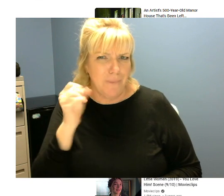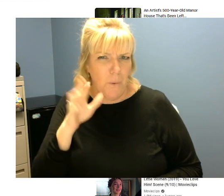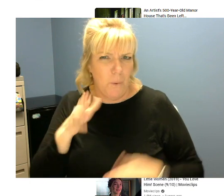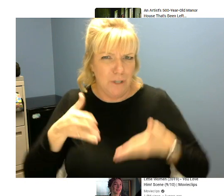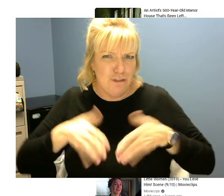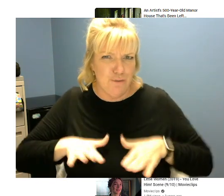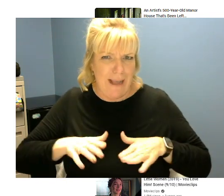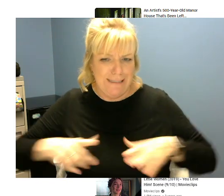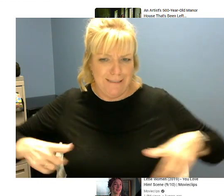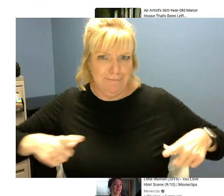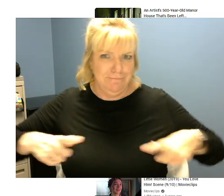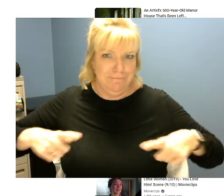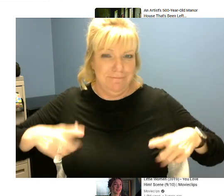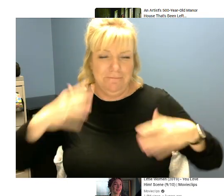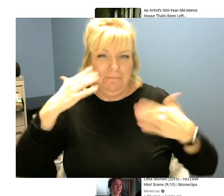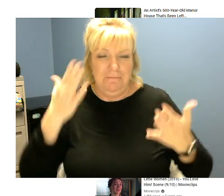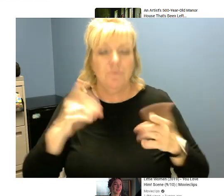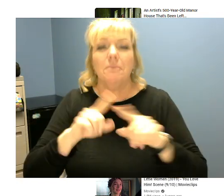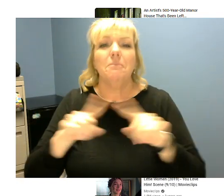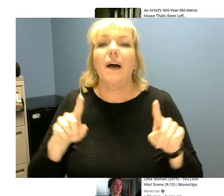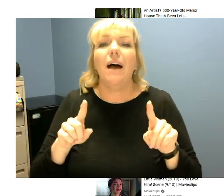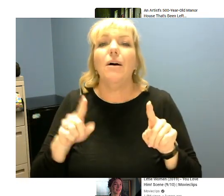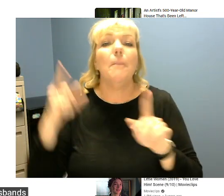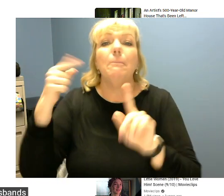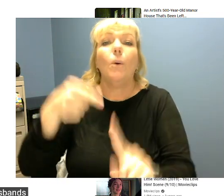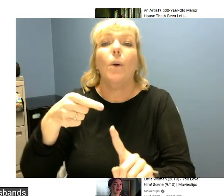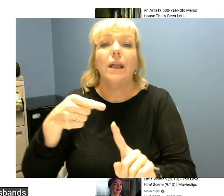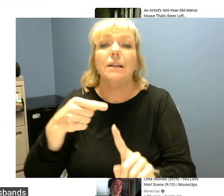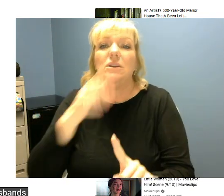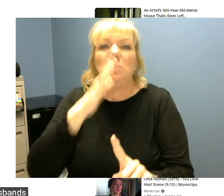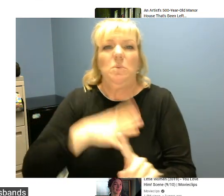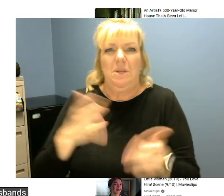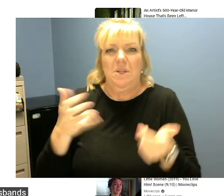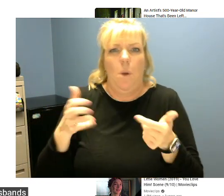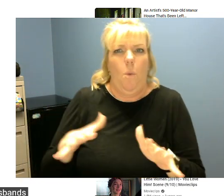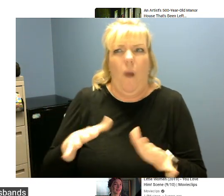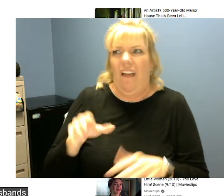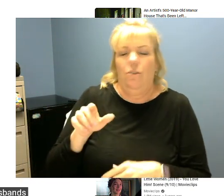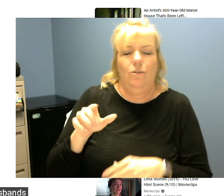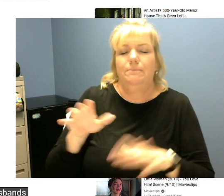want because they're old, over the age of 30,